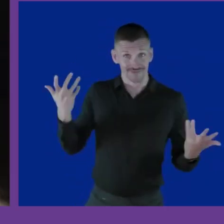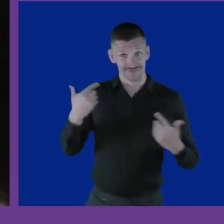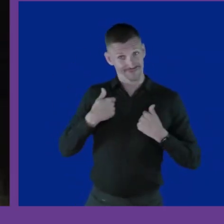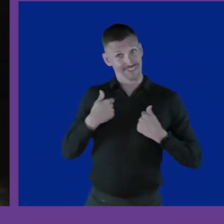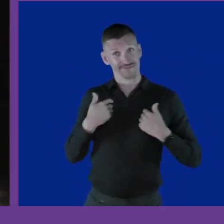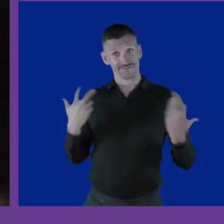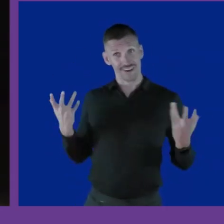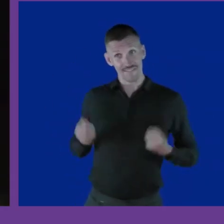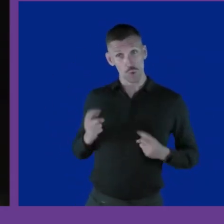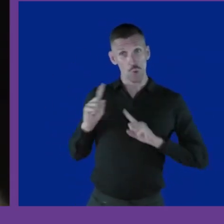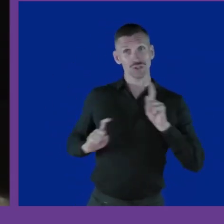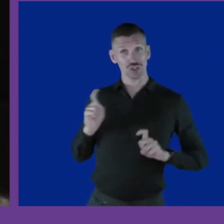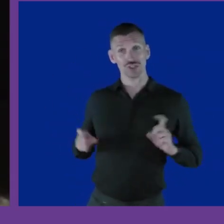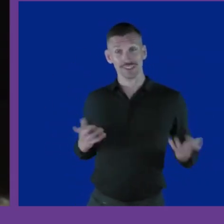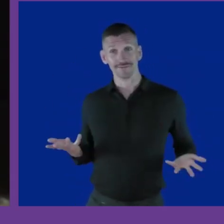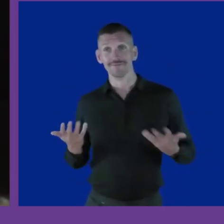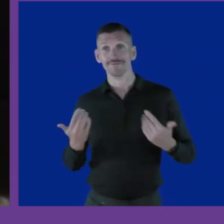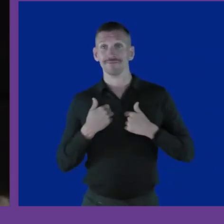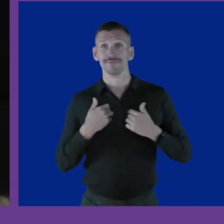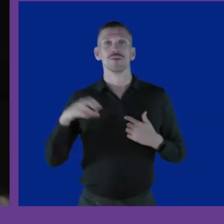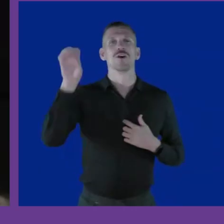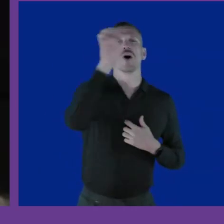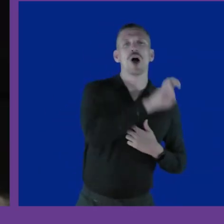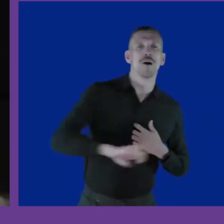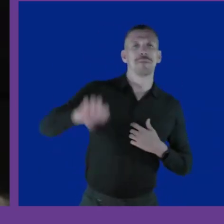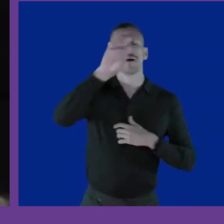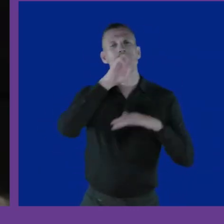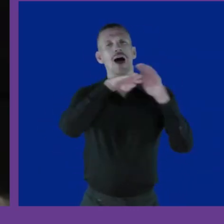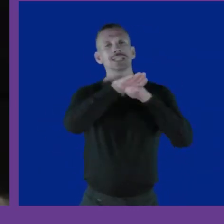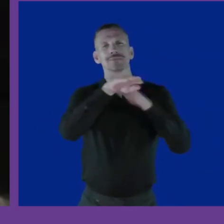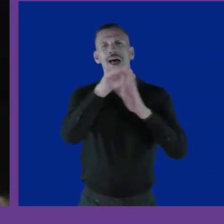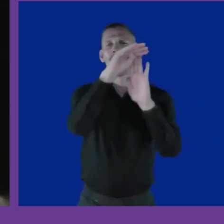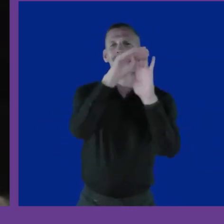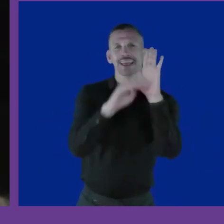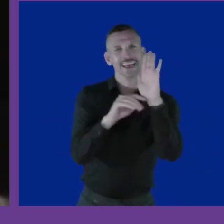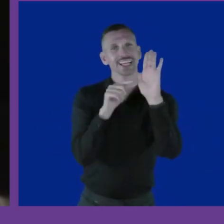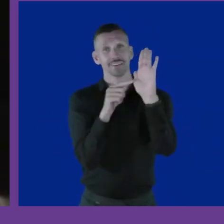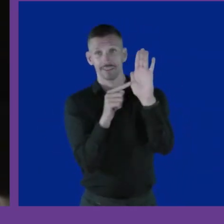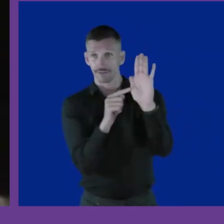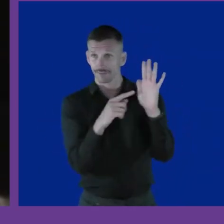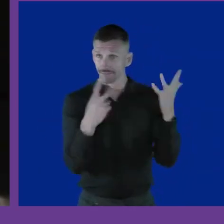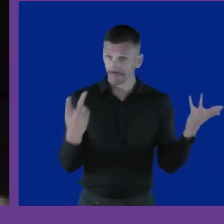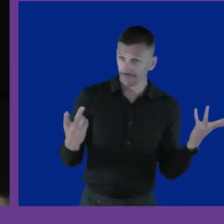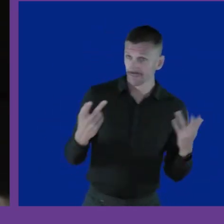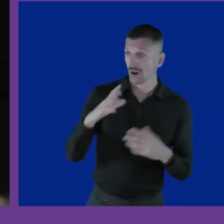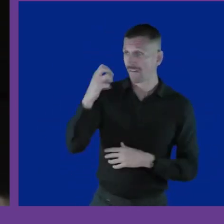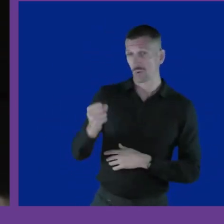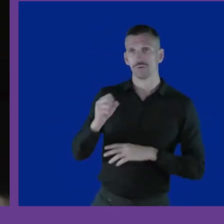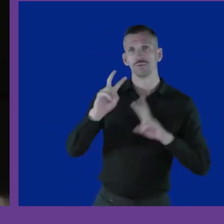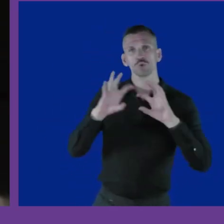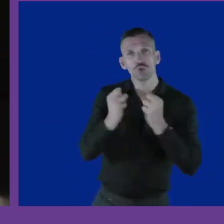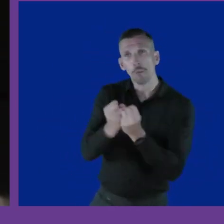of the Accessibility Act bring those two very important groups together? Which kind of